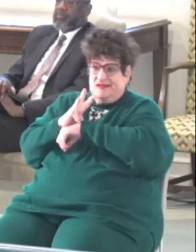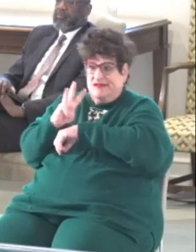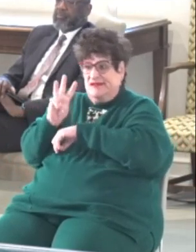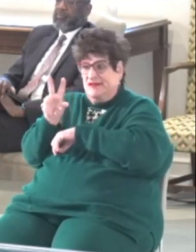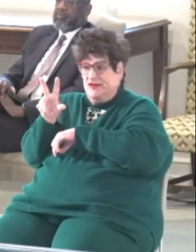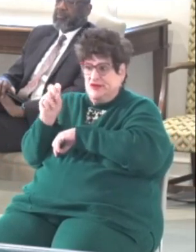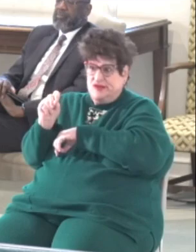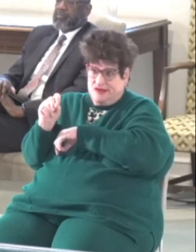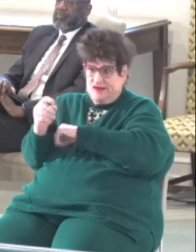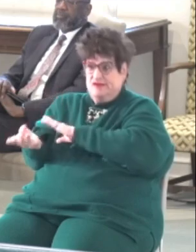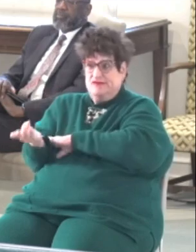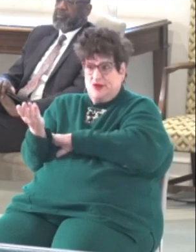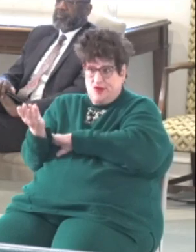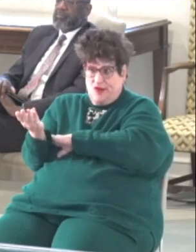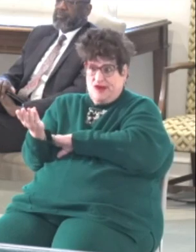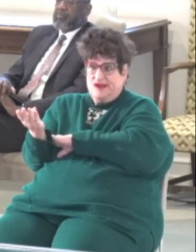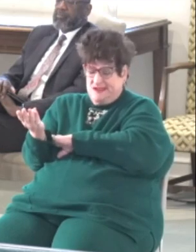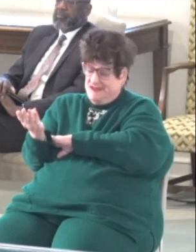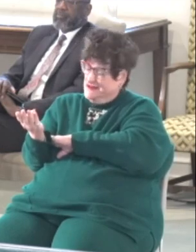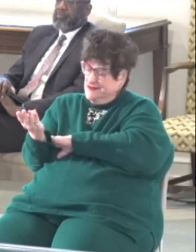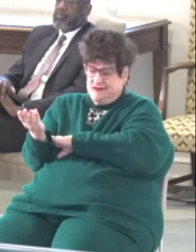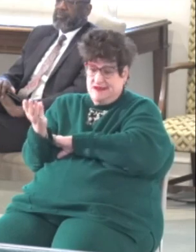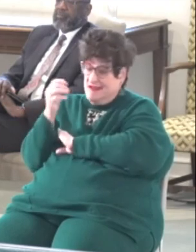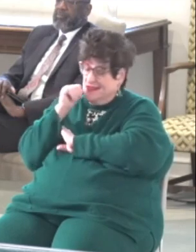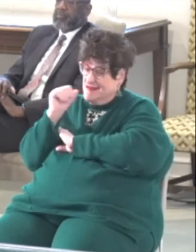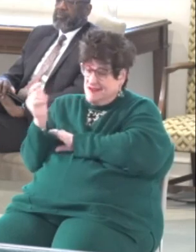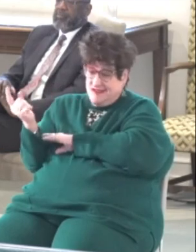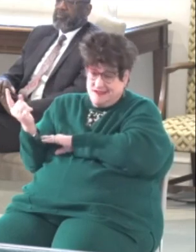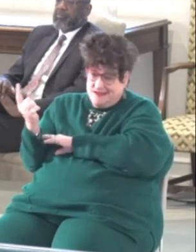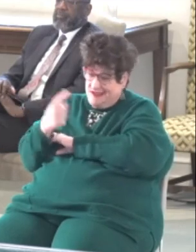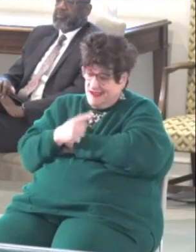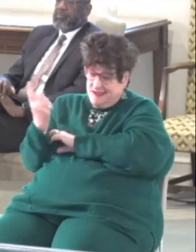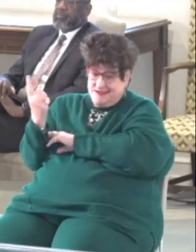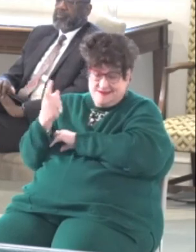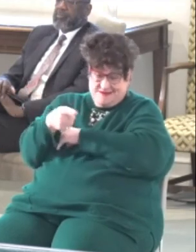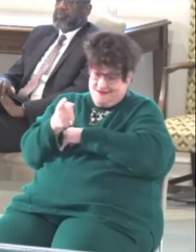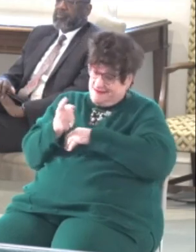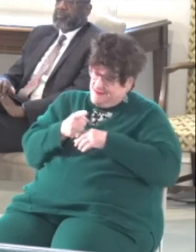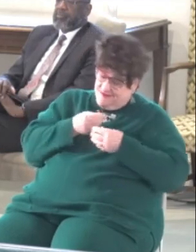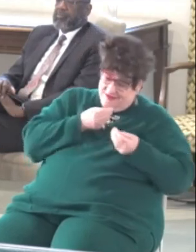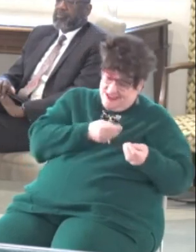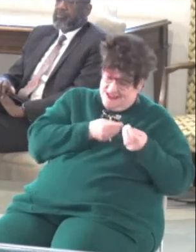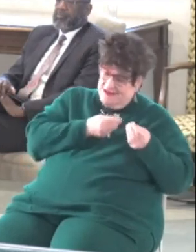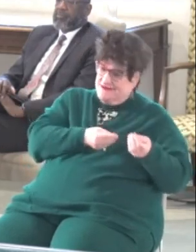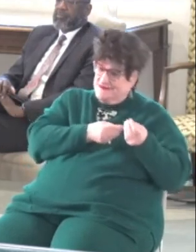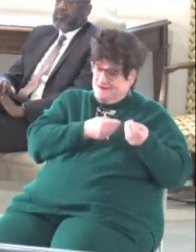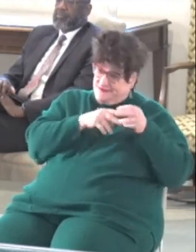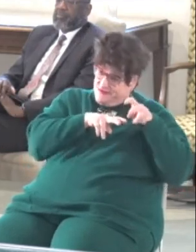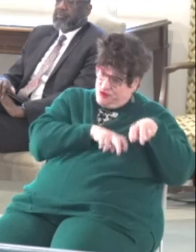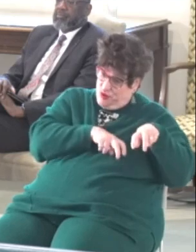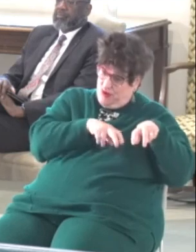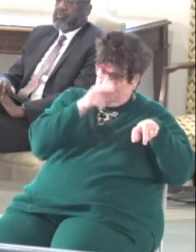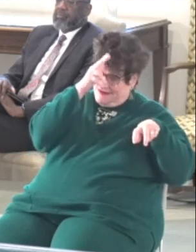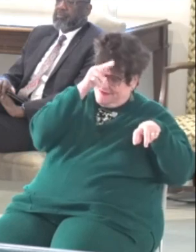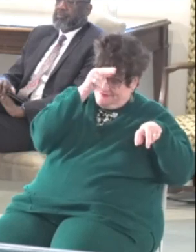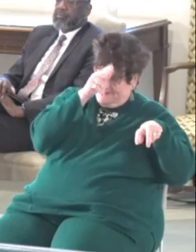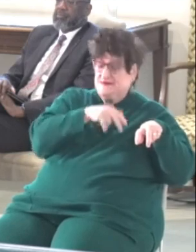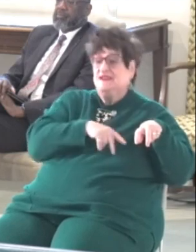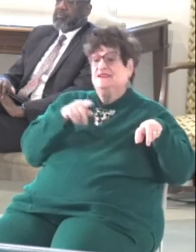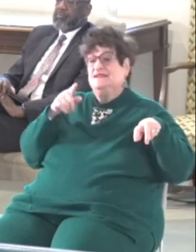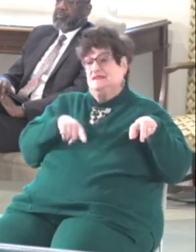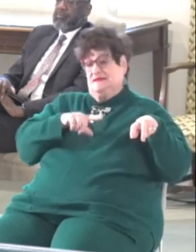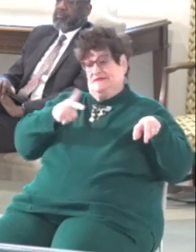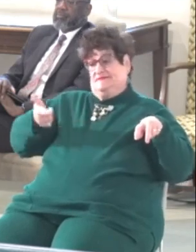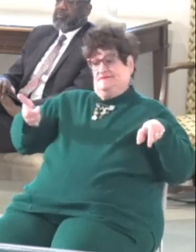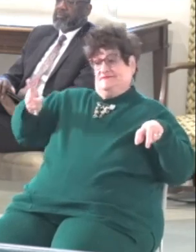a.m. every day to feed the horses and the cats in the barn. And my sister would do it in the afternoon until she left